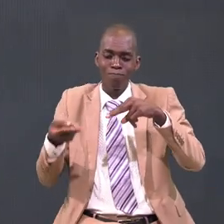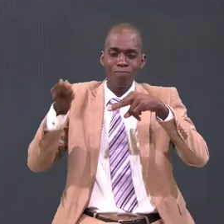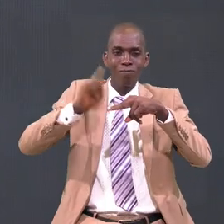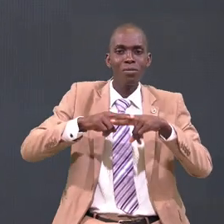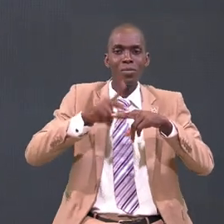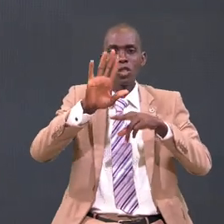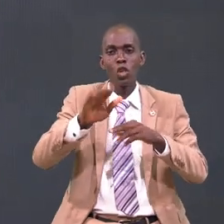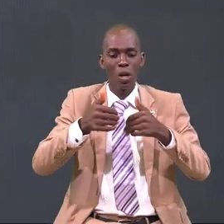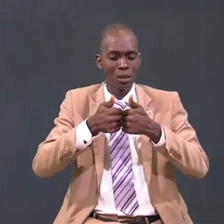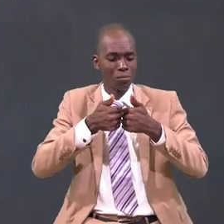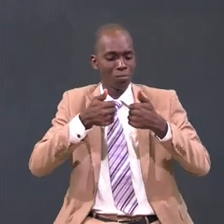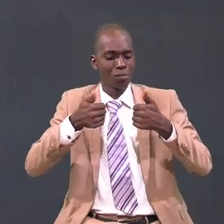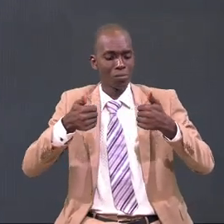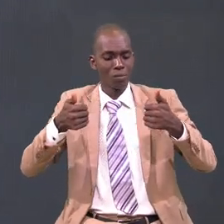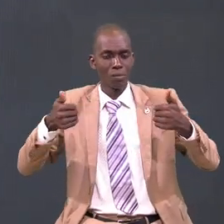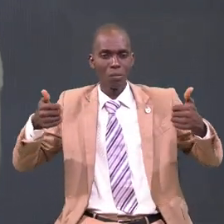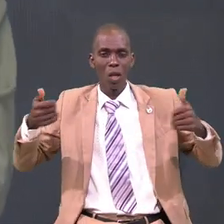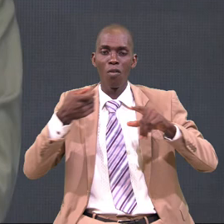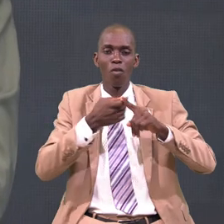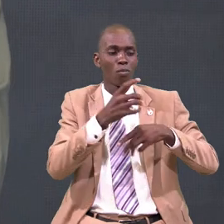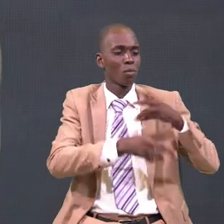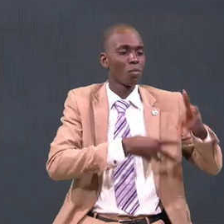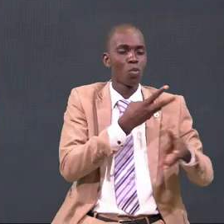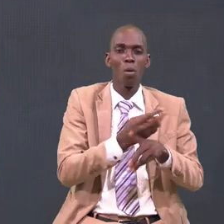between you and the world.